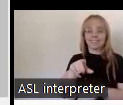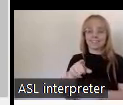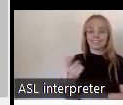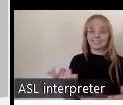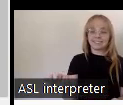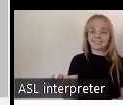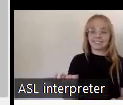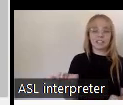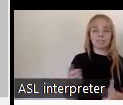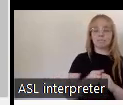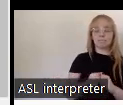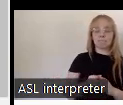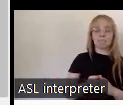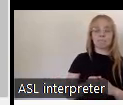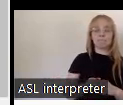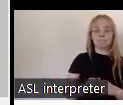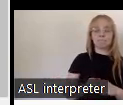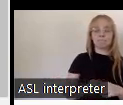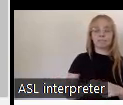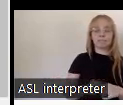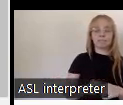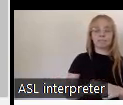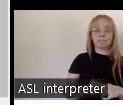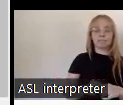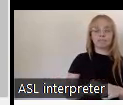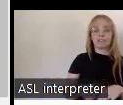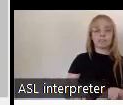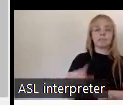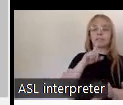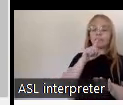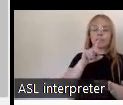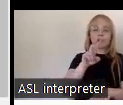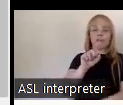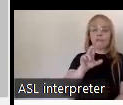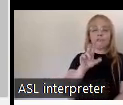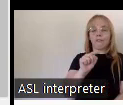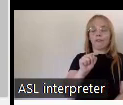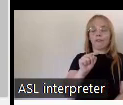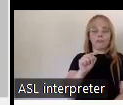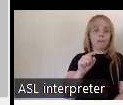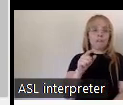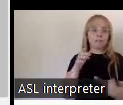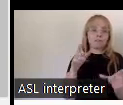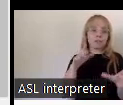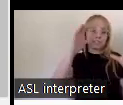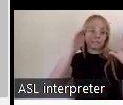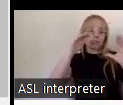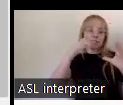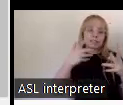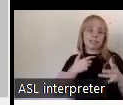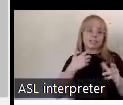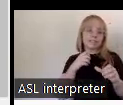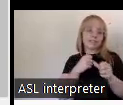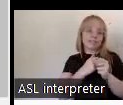of just making sure that the vault is doing what you expected it to do. And you can see